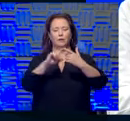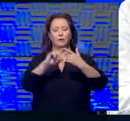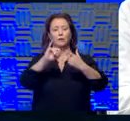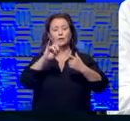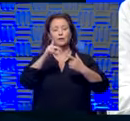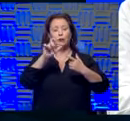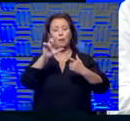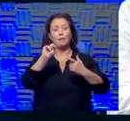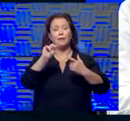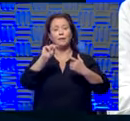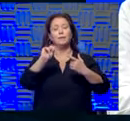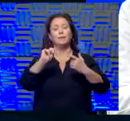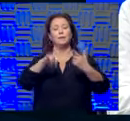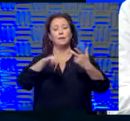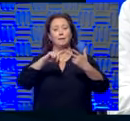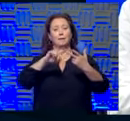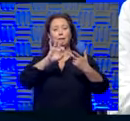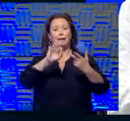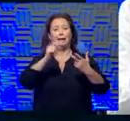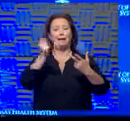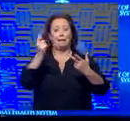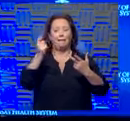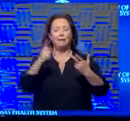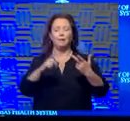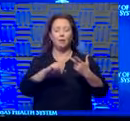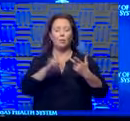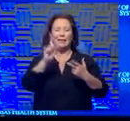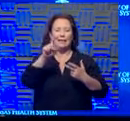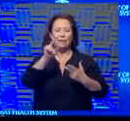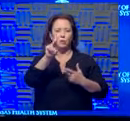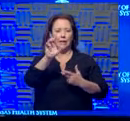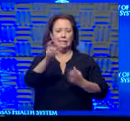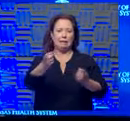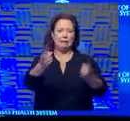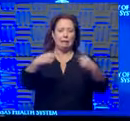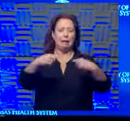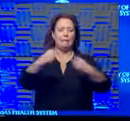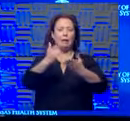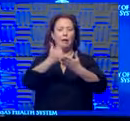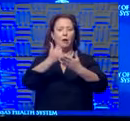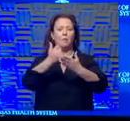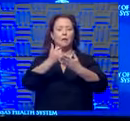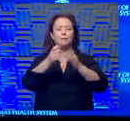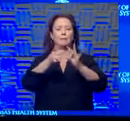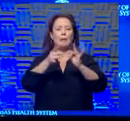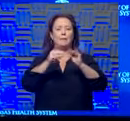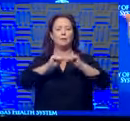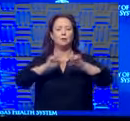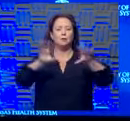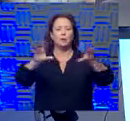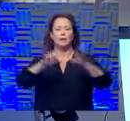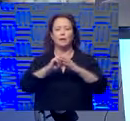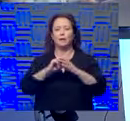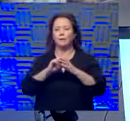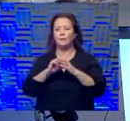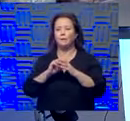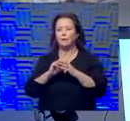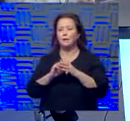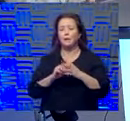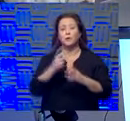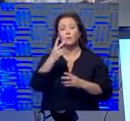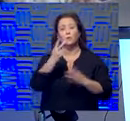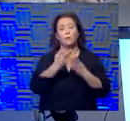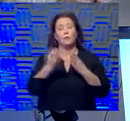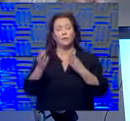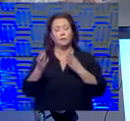need a BKC. We need you, folks. We just need you right now, and help us carry that message to get it out there. Dana? Yeah, just 2 quick